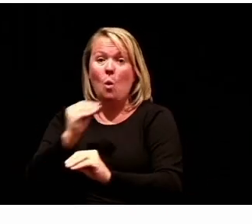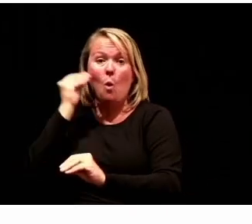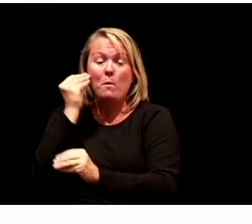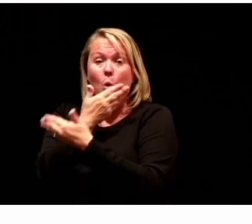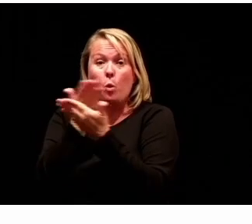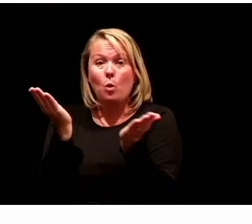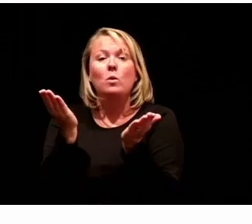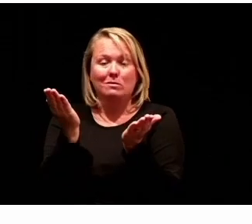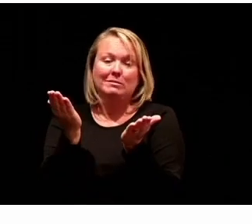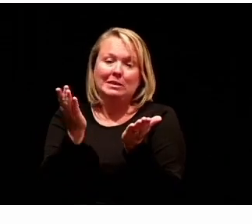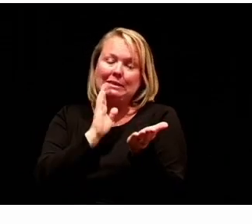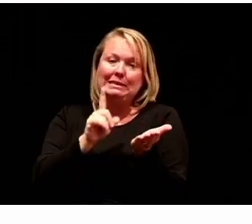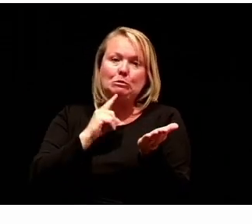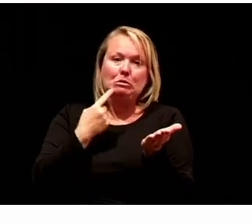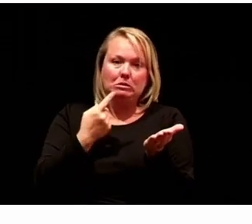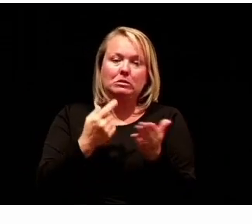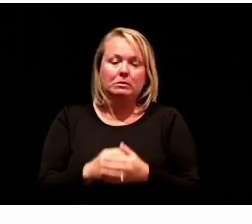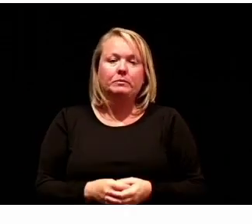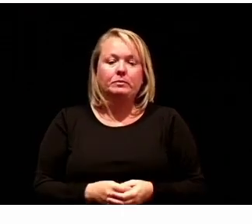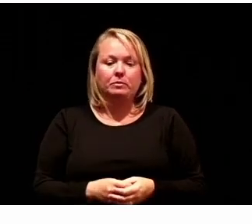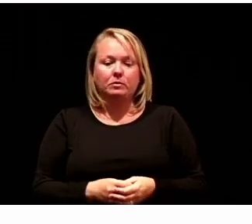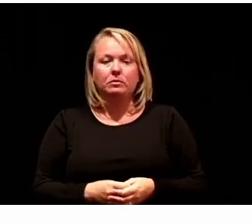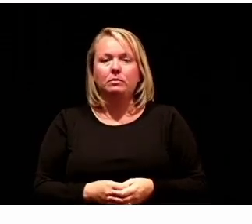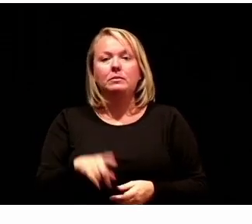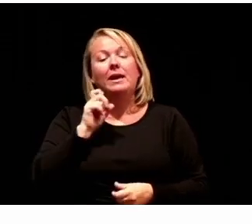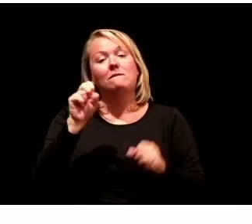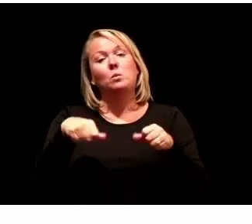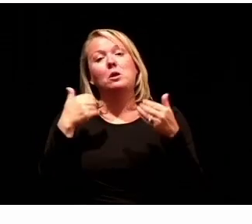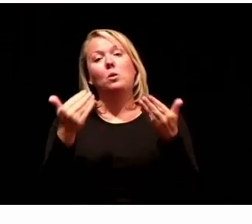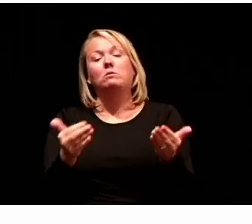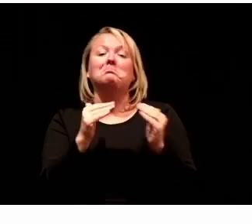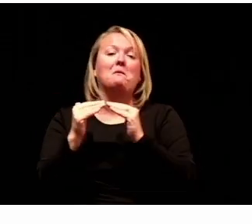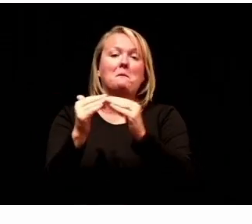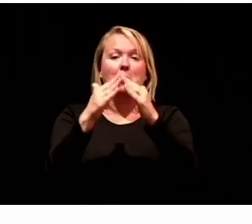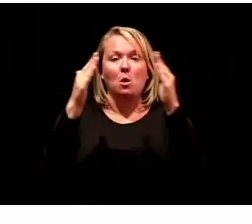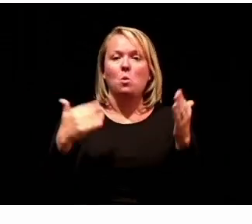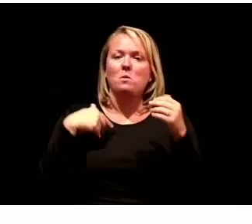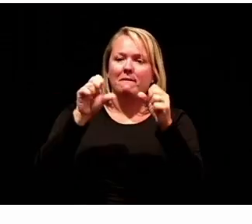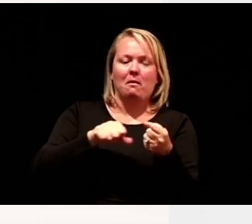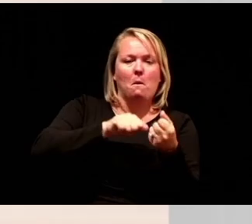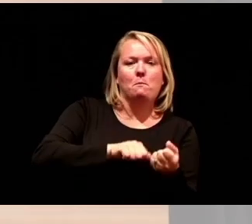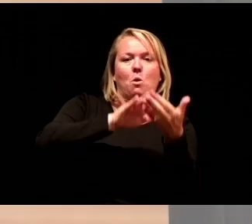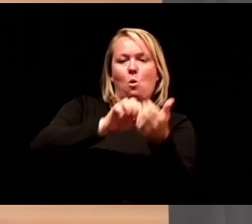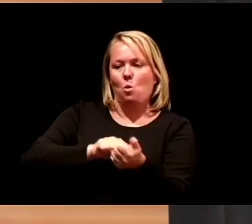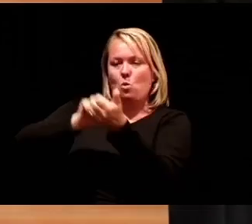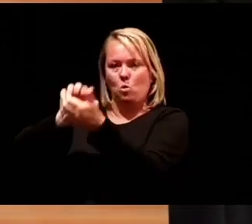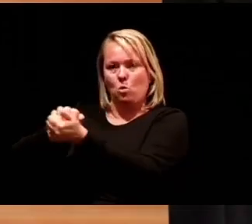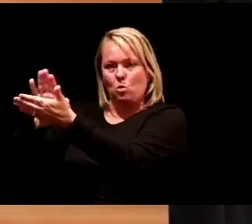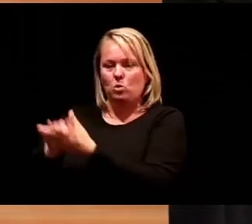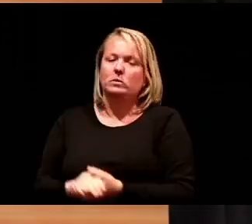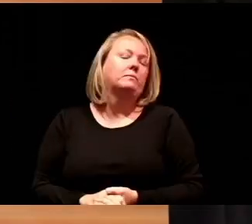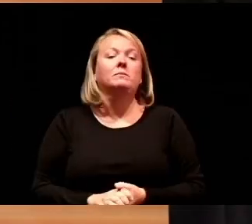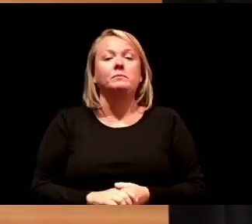groups, overly restrictive criminal record policies. A lot of fair housing violations underlie eviction. when I